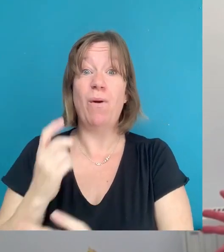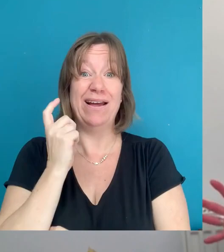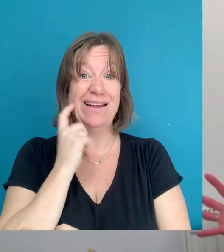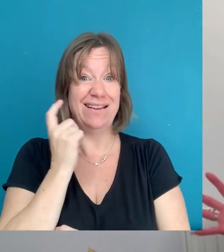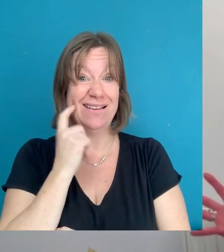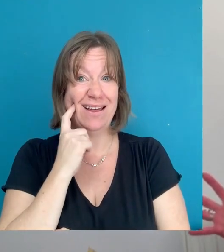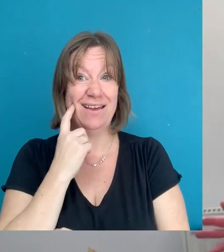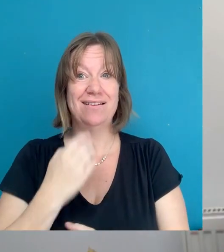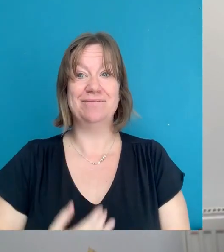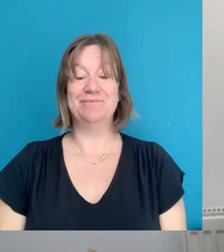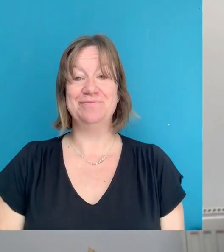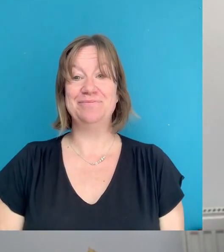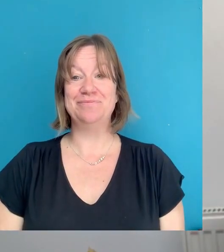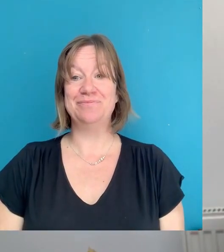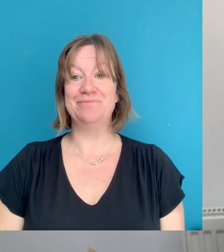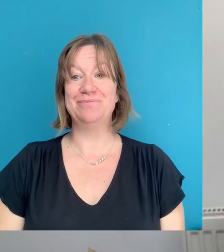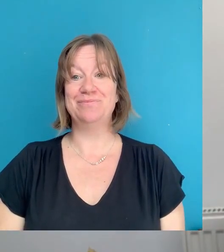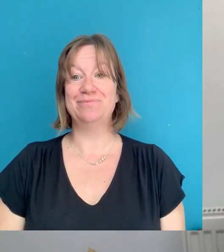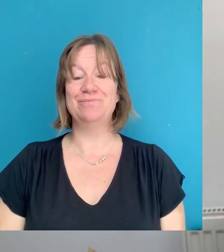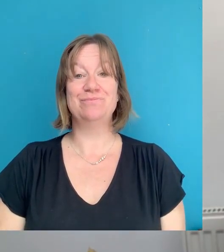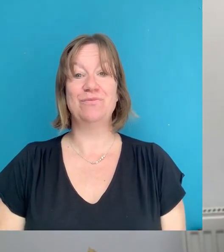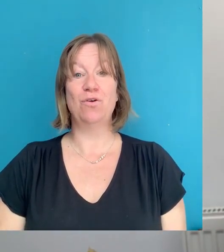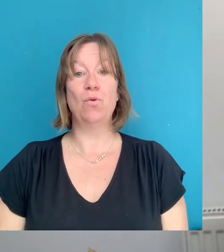Clean up is pretty easy.